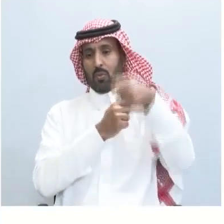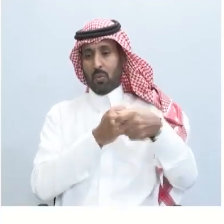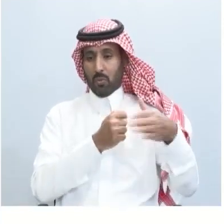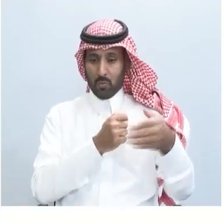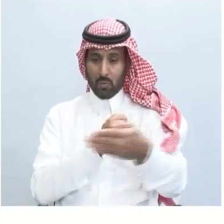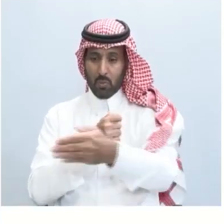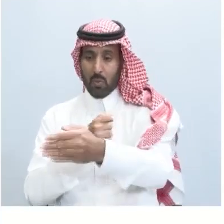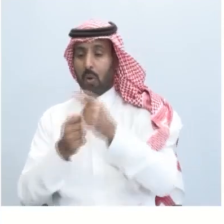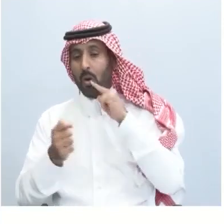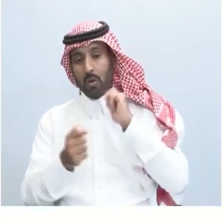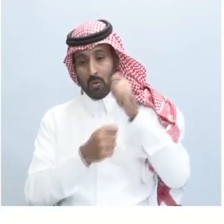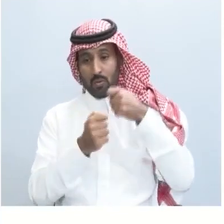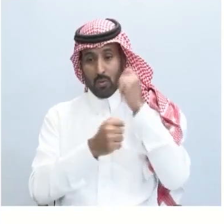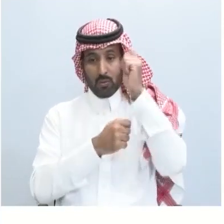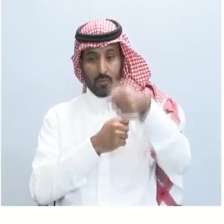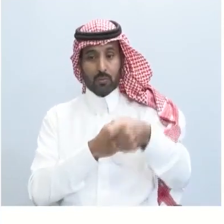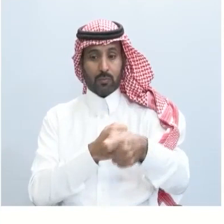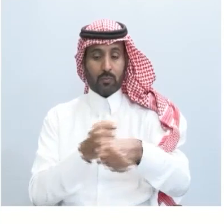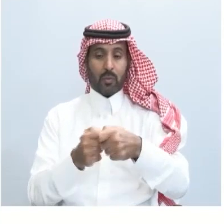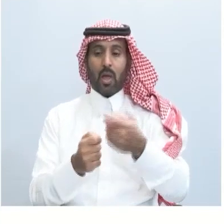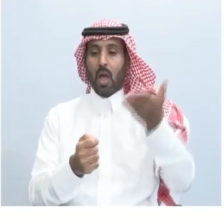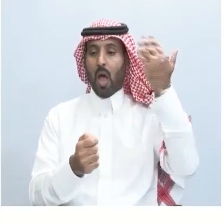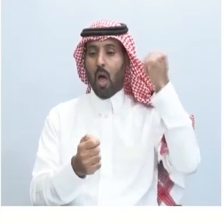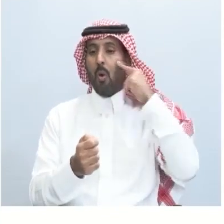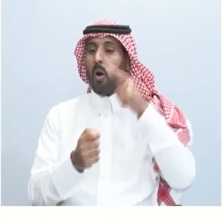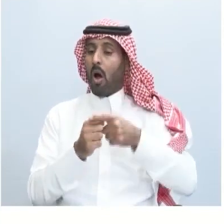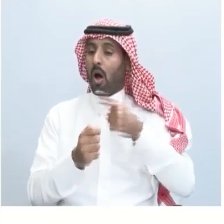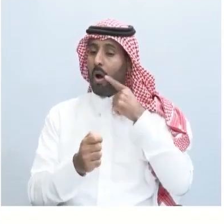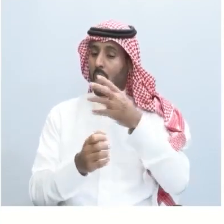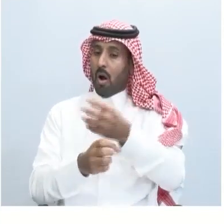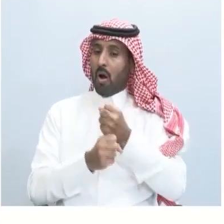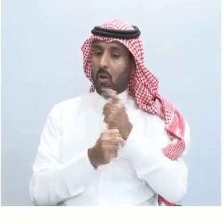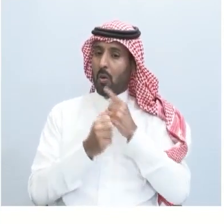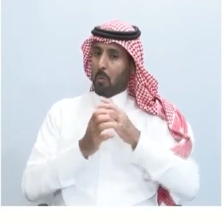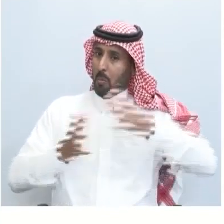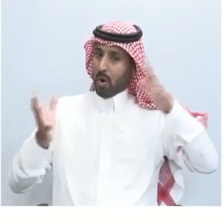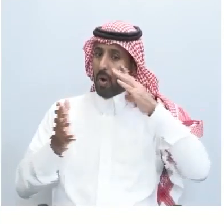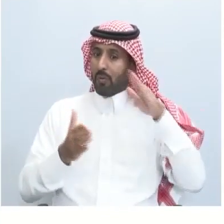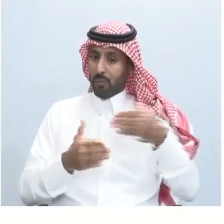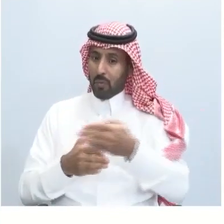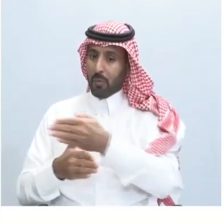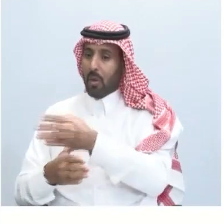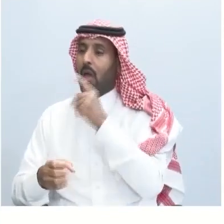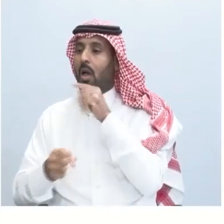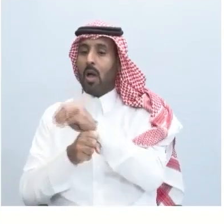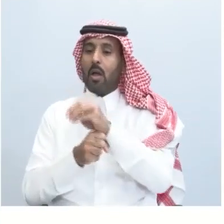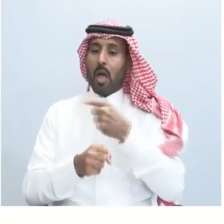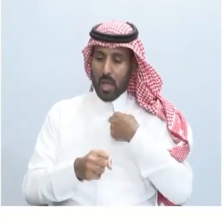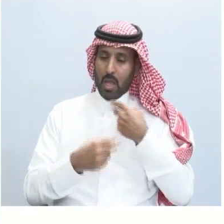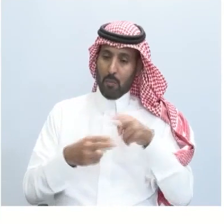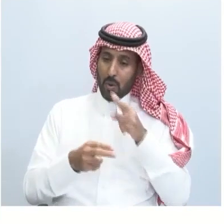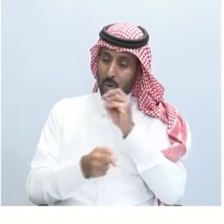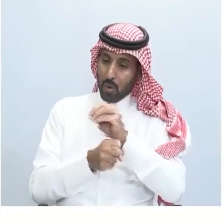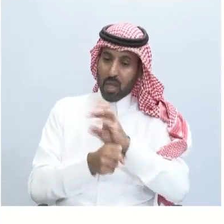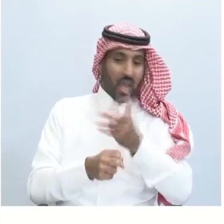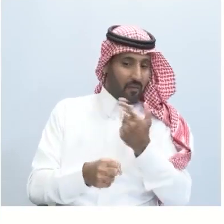talking about fishing here. Well, guess what? Last week I caught the biggest fish you've ever seen. Let me tell you how you can do it too.